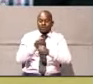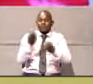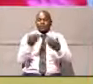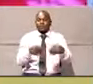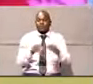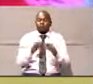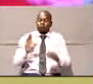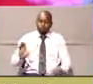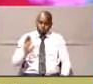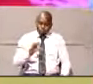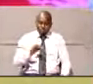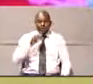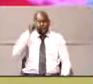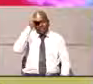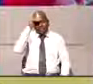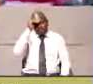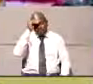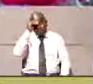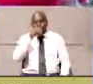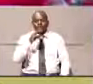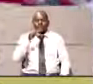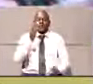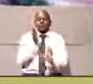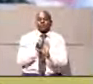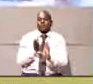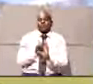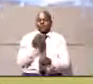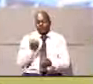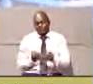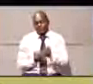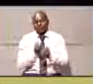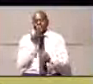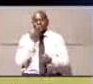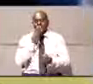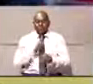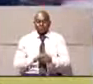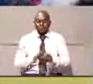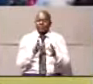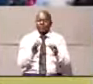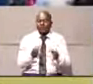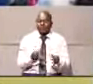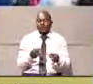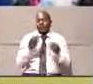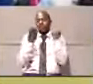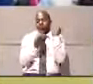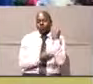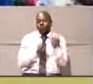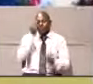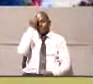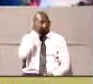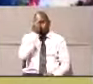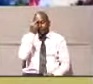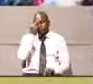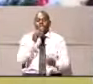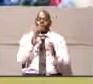at availing quality education and psychosocial support to promising but financially challenged students in